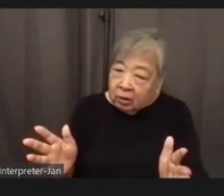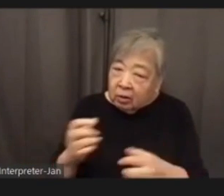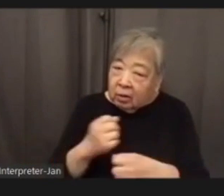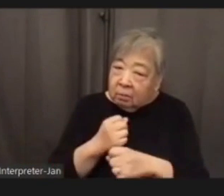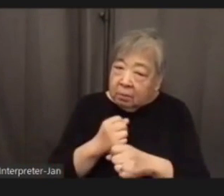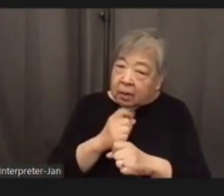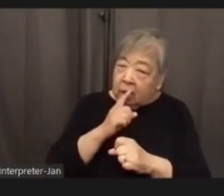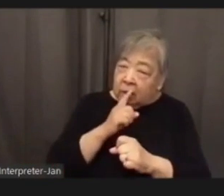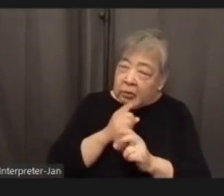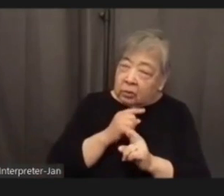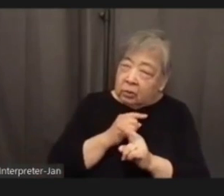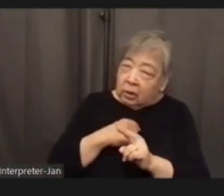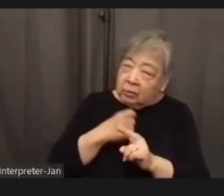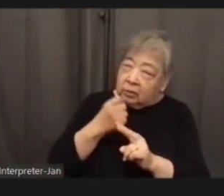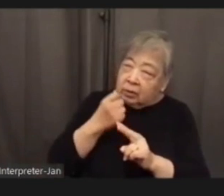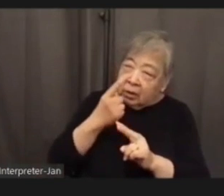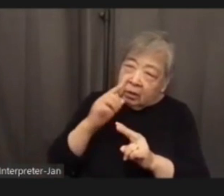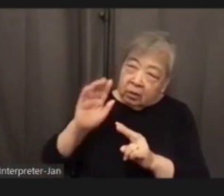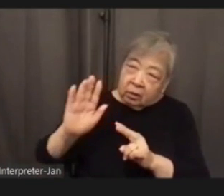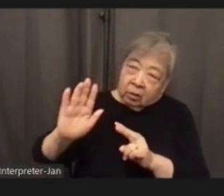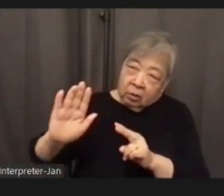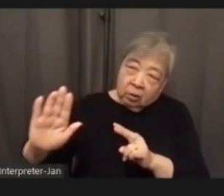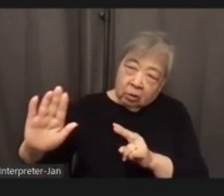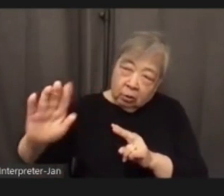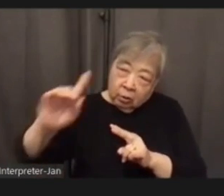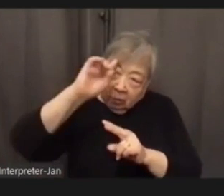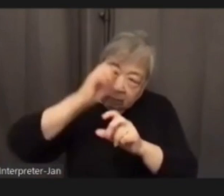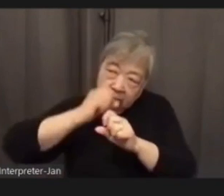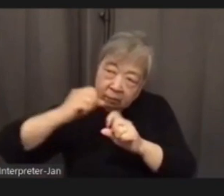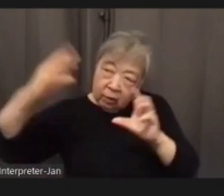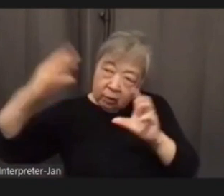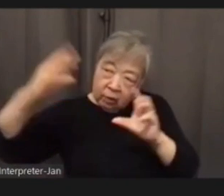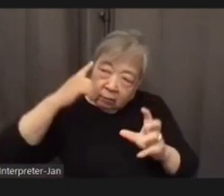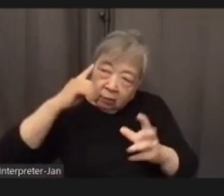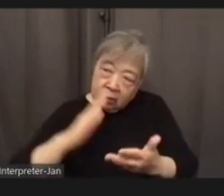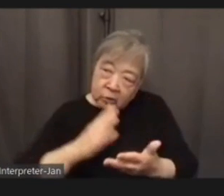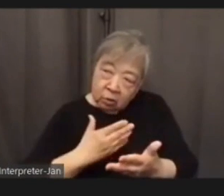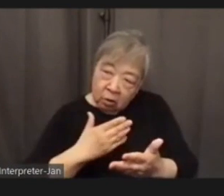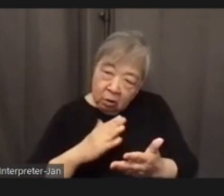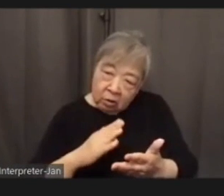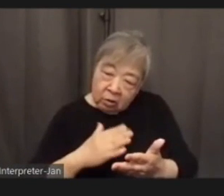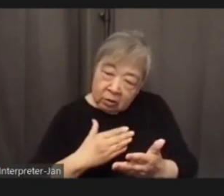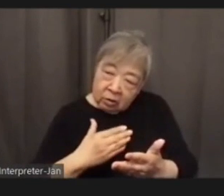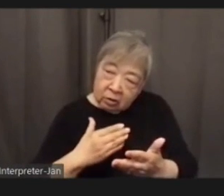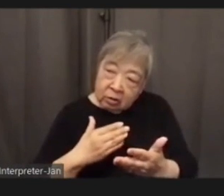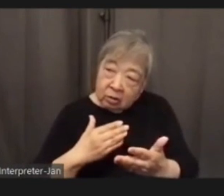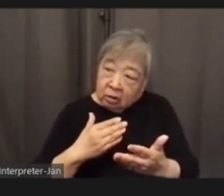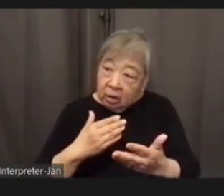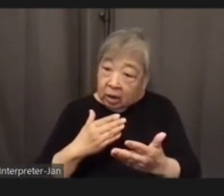vision was for the songs and how we collectively could make it happen.